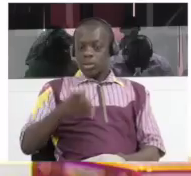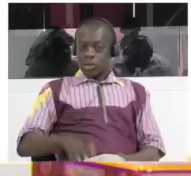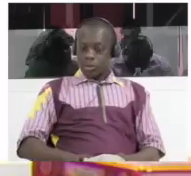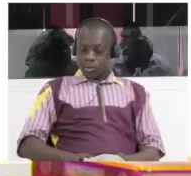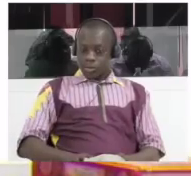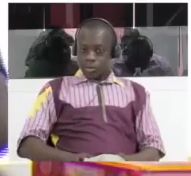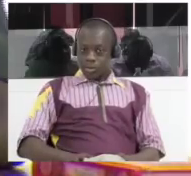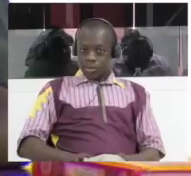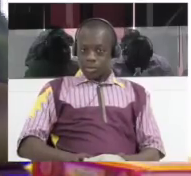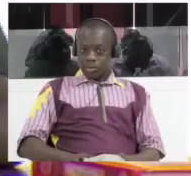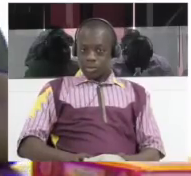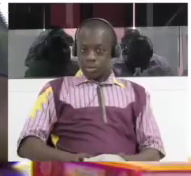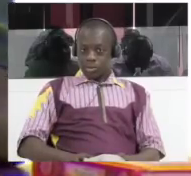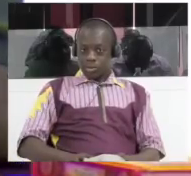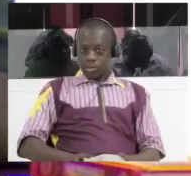coup?